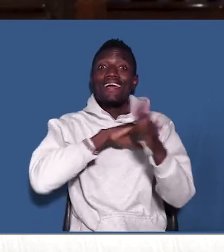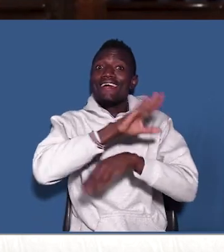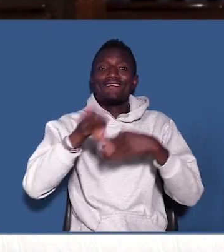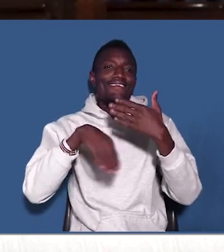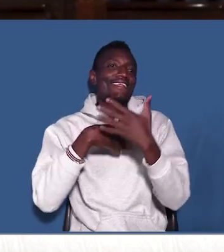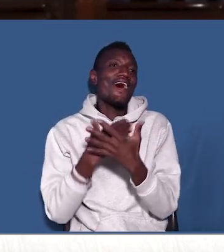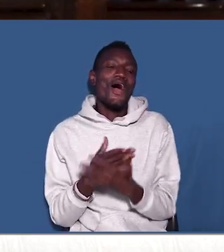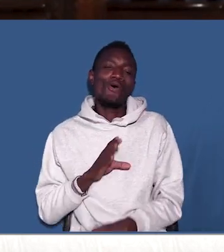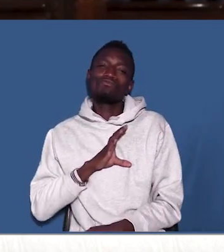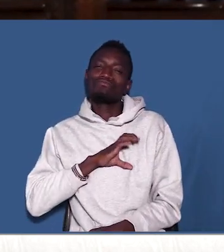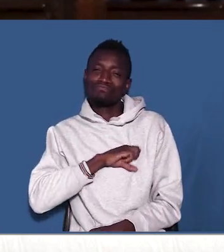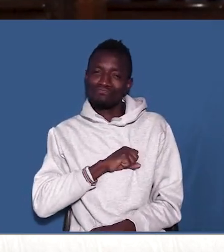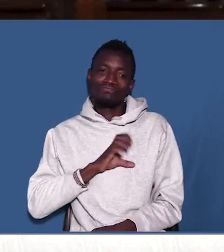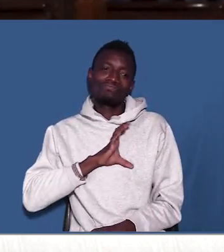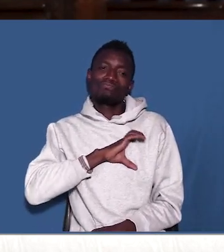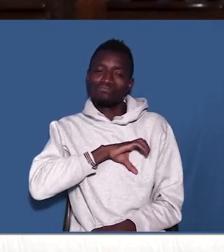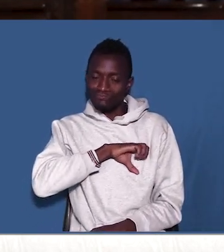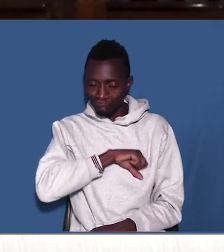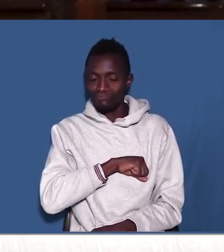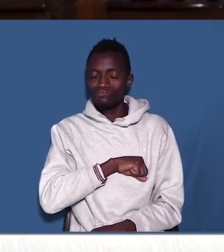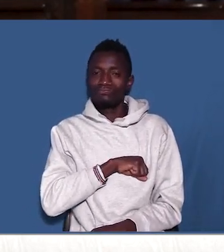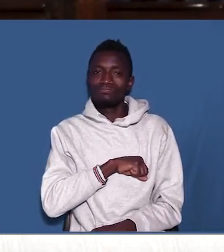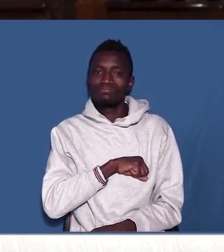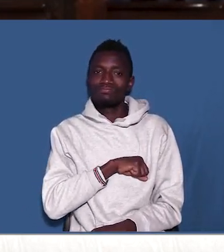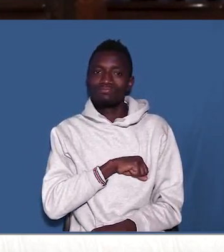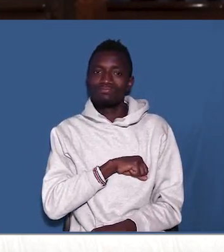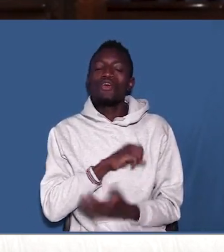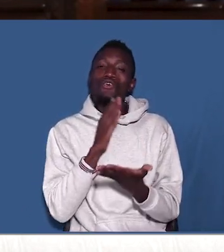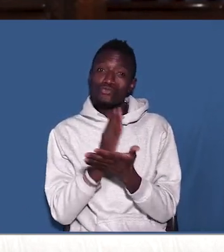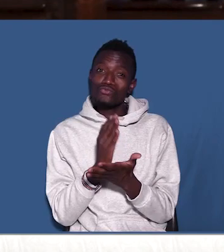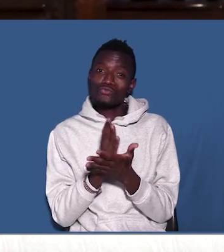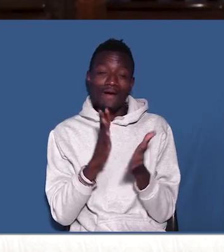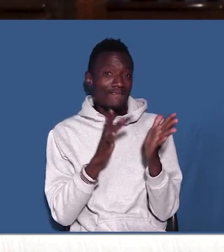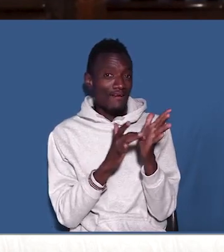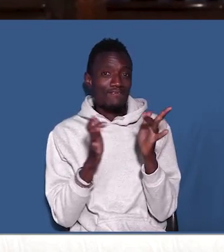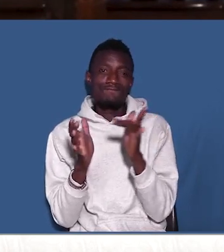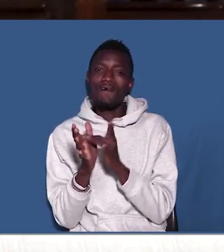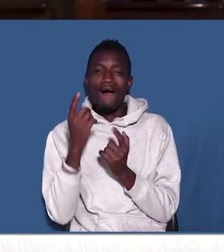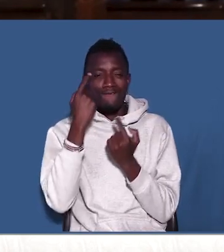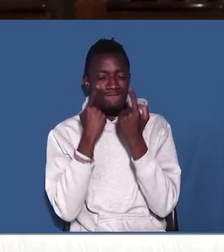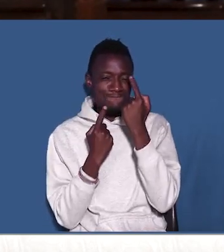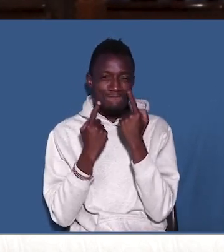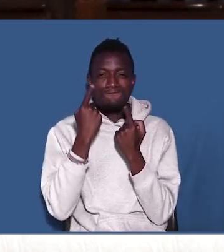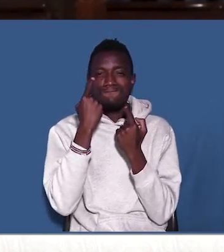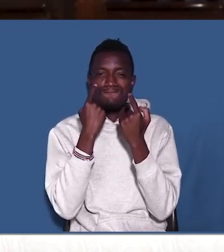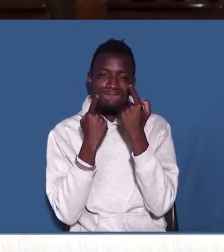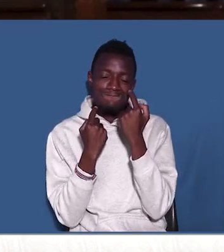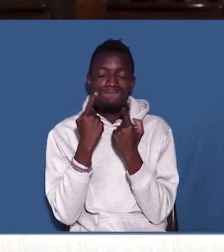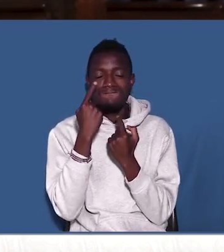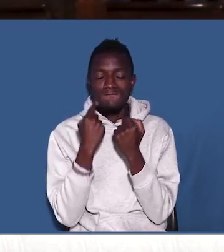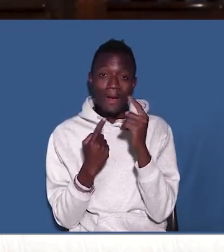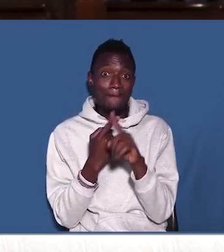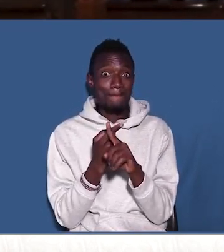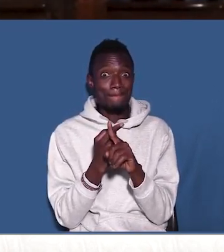the pains of hell. He has cried out from the depths, but now